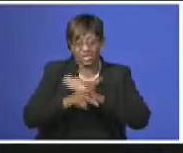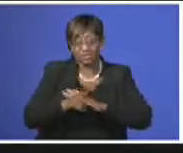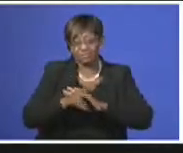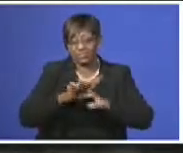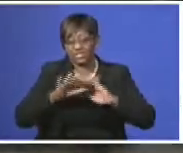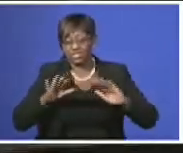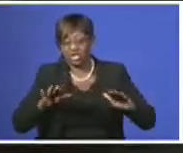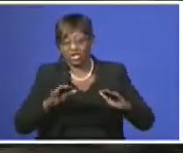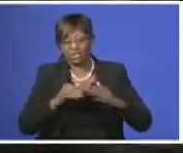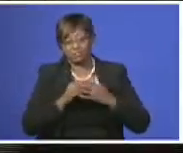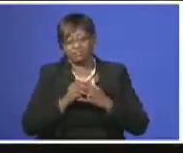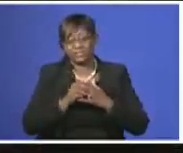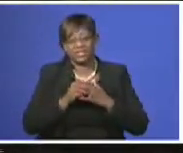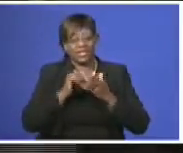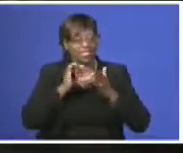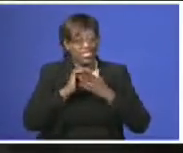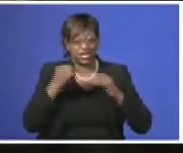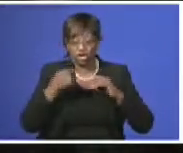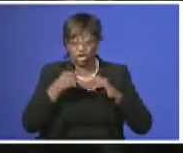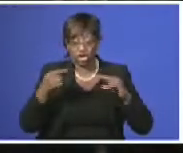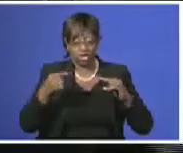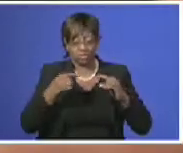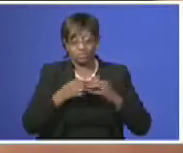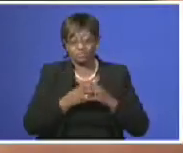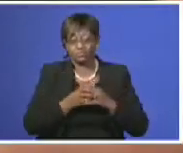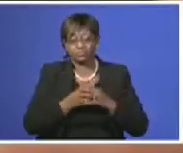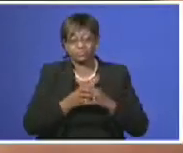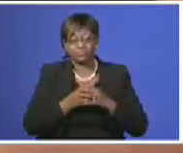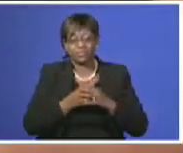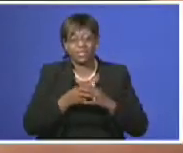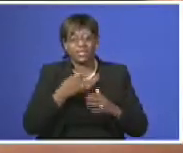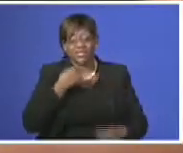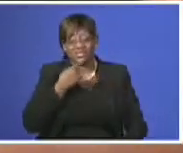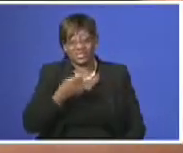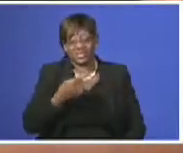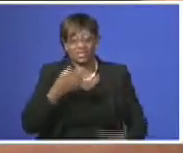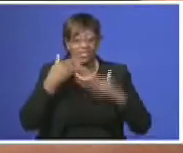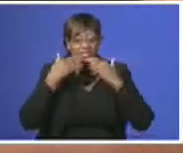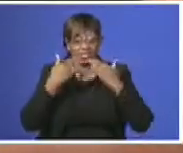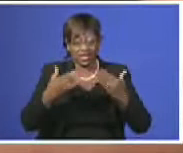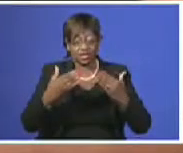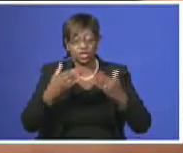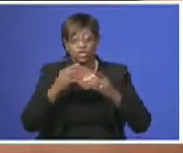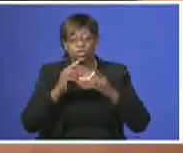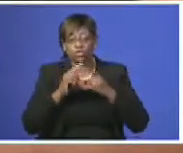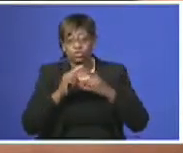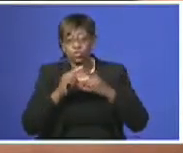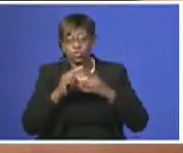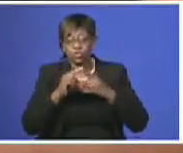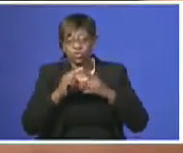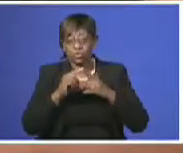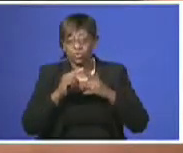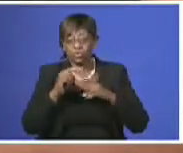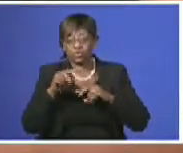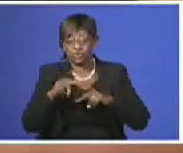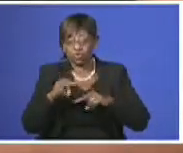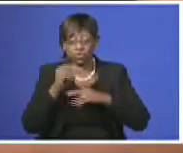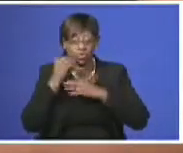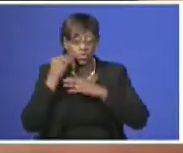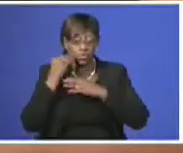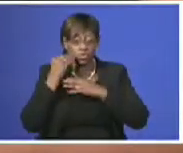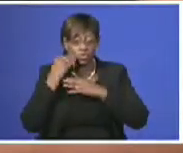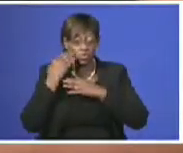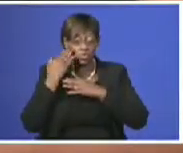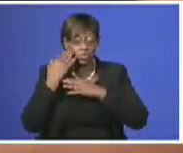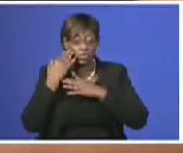And that hurt very much. I mostly want to say thank you to the funeral home would call me on that